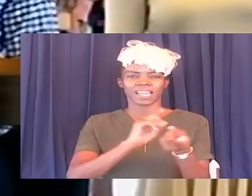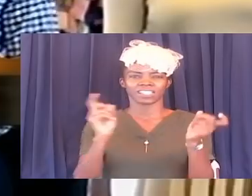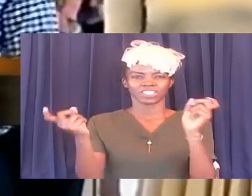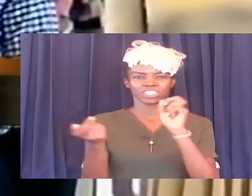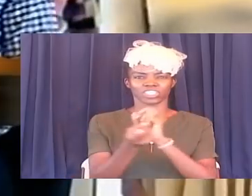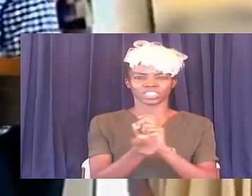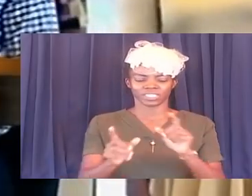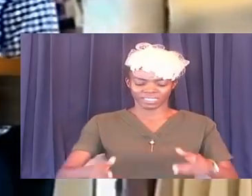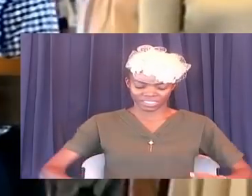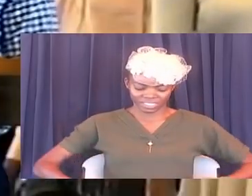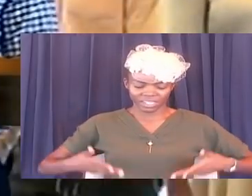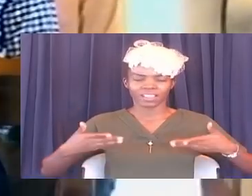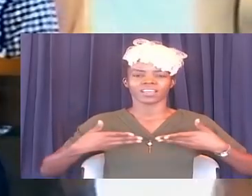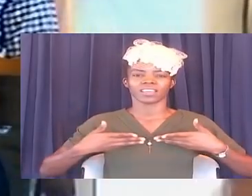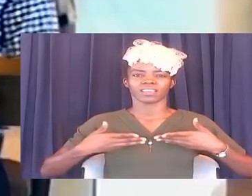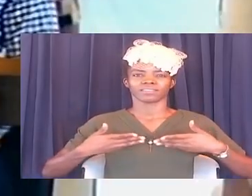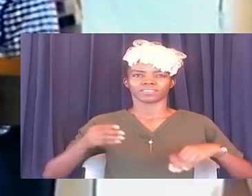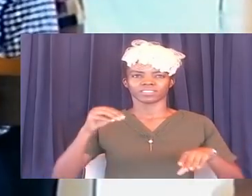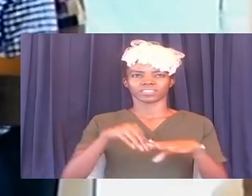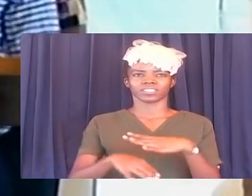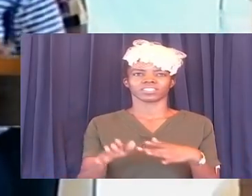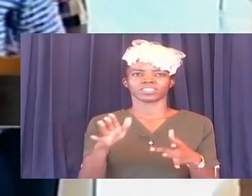Jesus' name, amen.